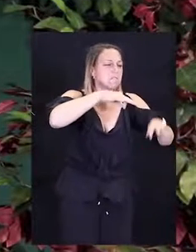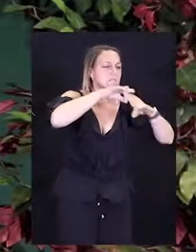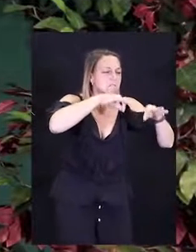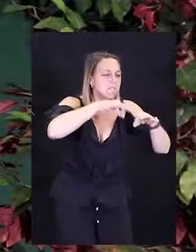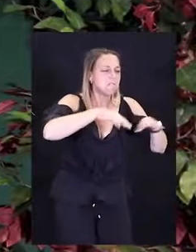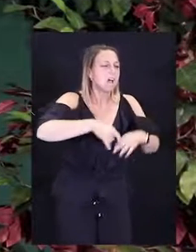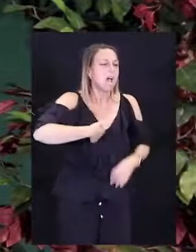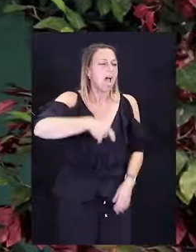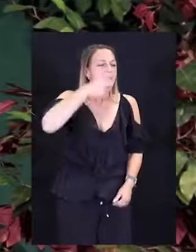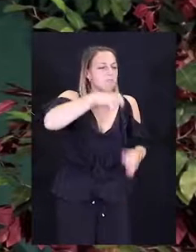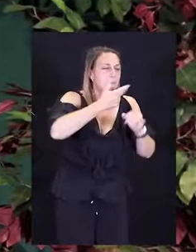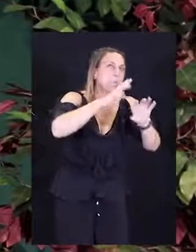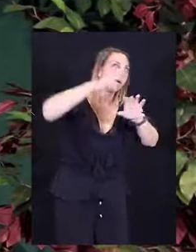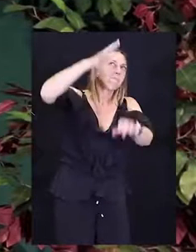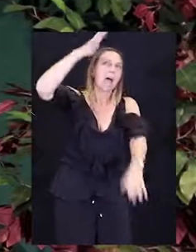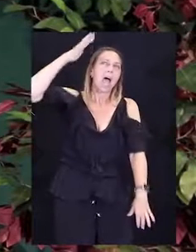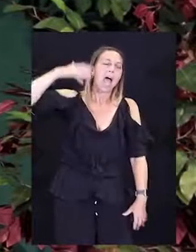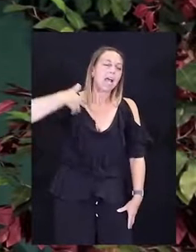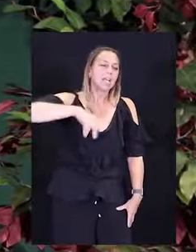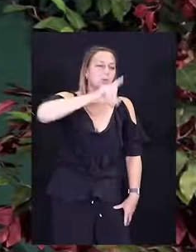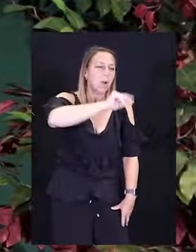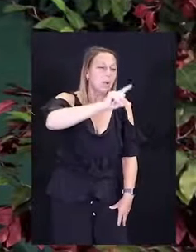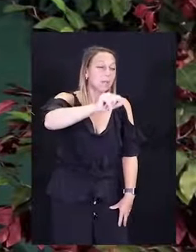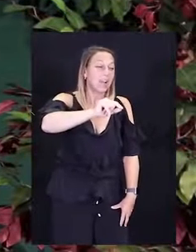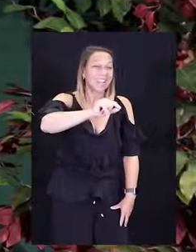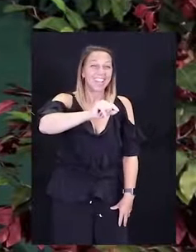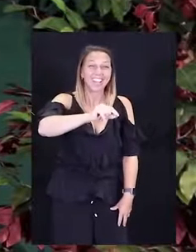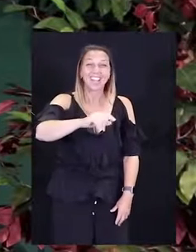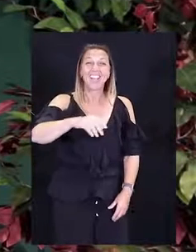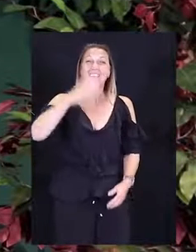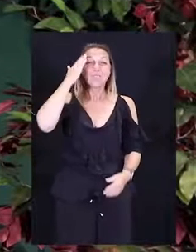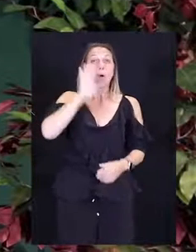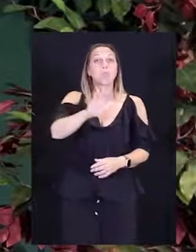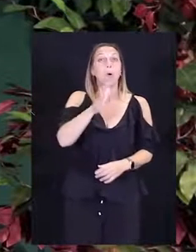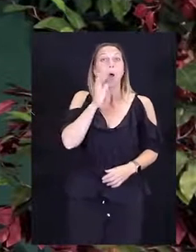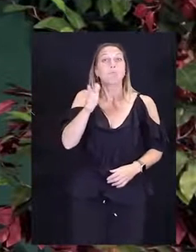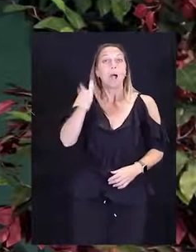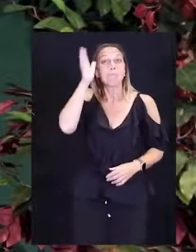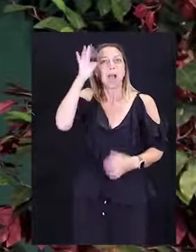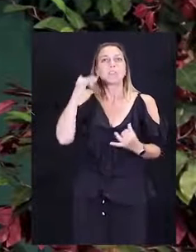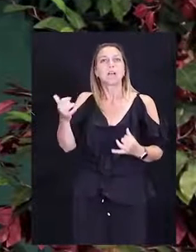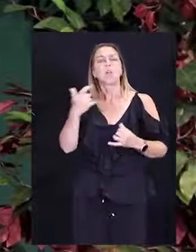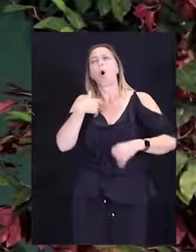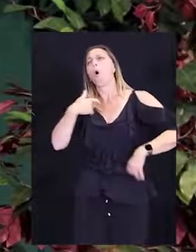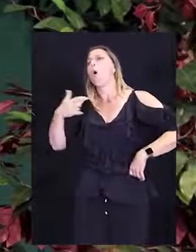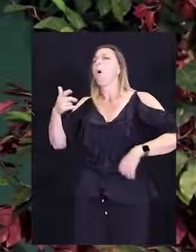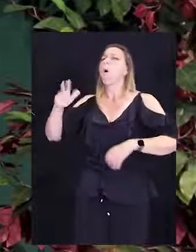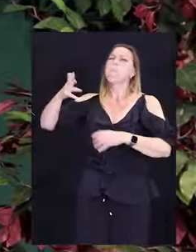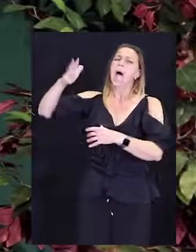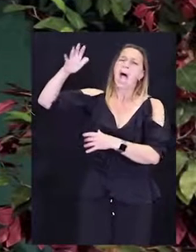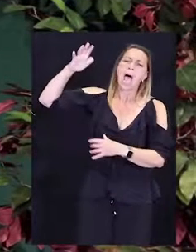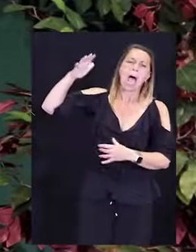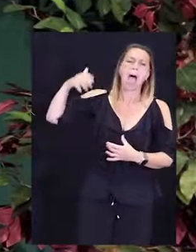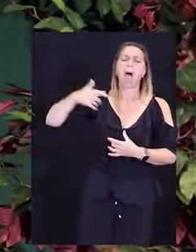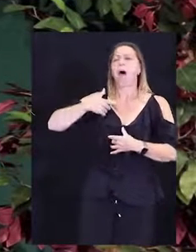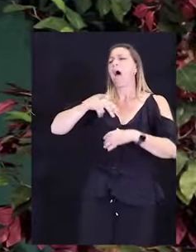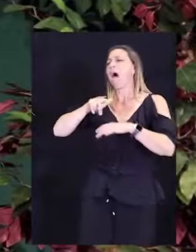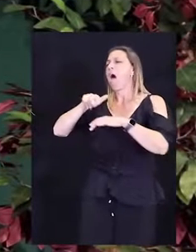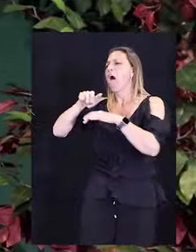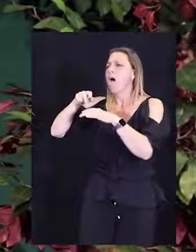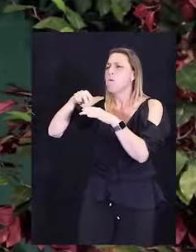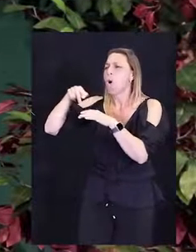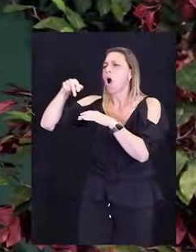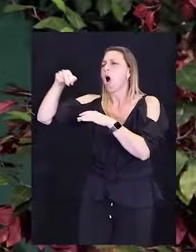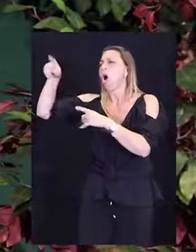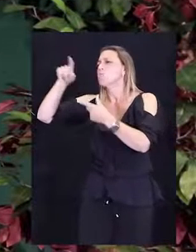It's never gonna beat your grandparents saying that they had to walk 2 miles to and from school uphill each way in the snow and the